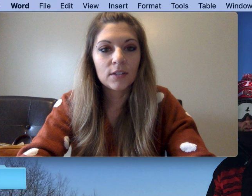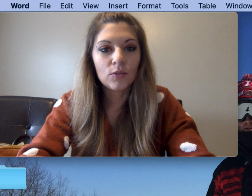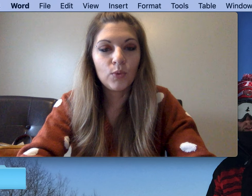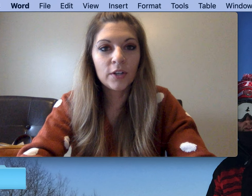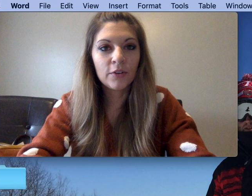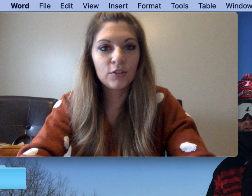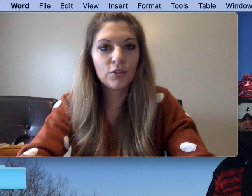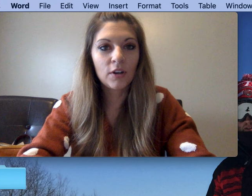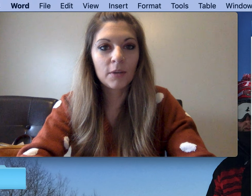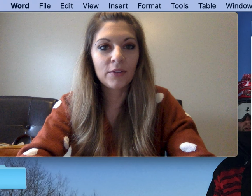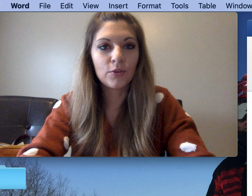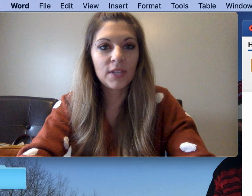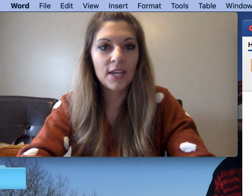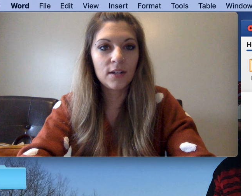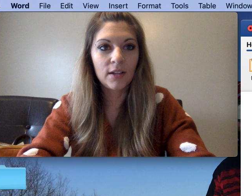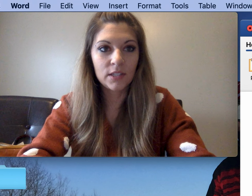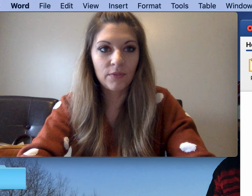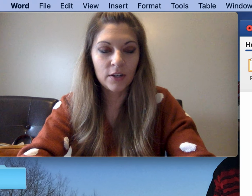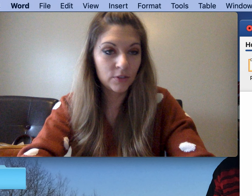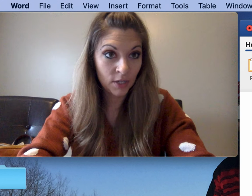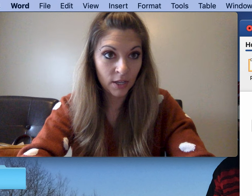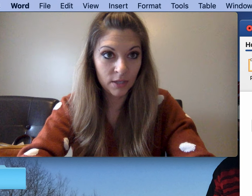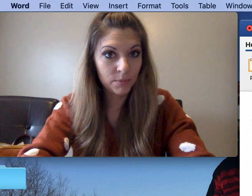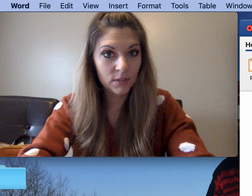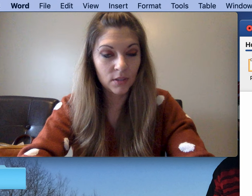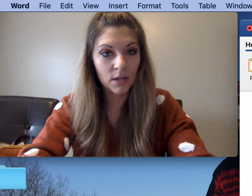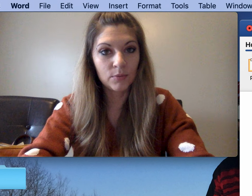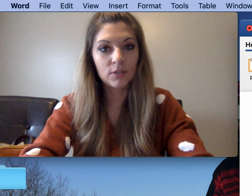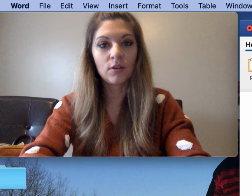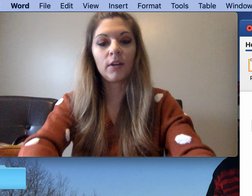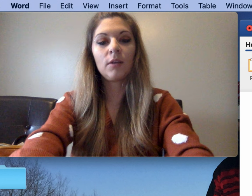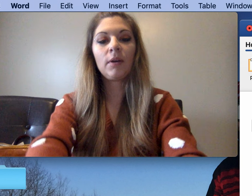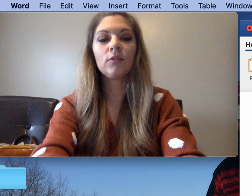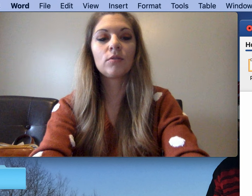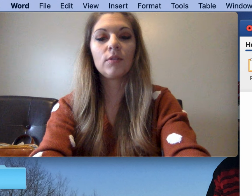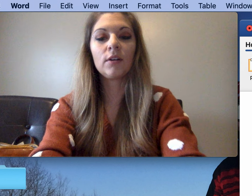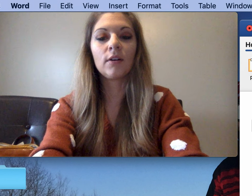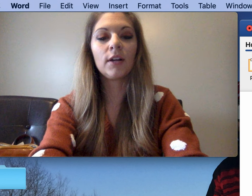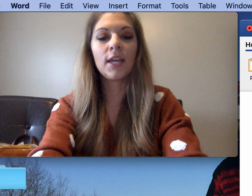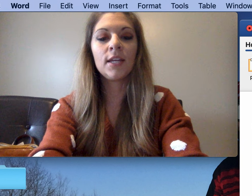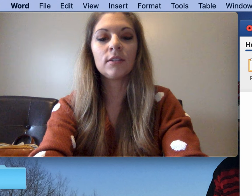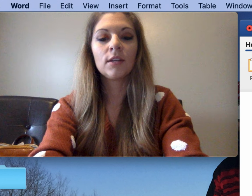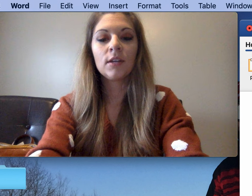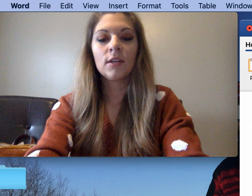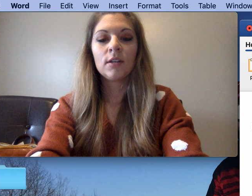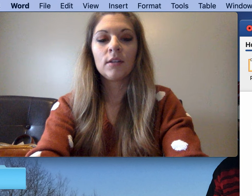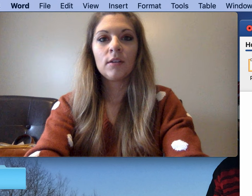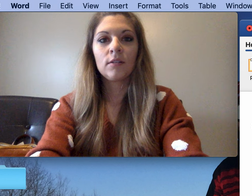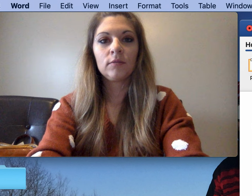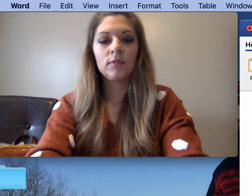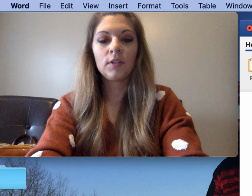But we're going to talk about those 8 classifier types that I was talking about. So there are 8